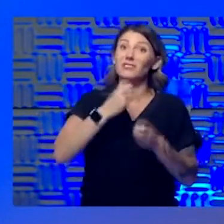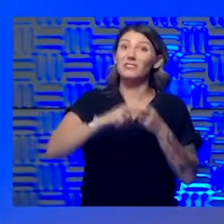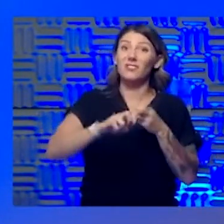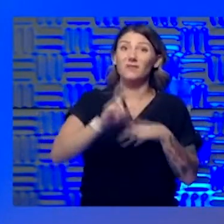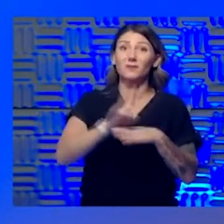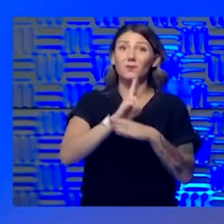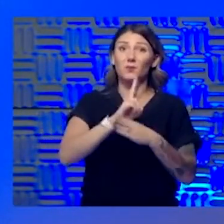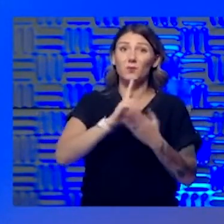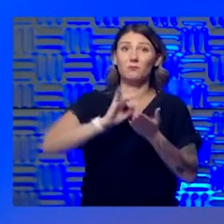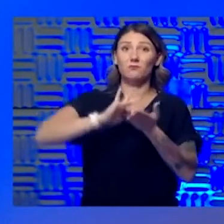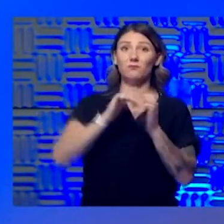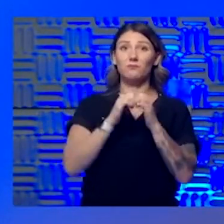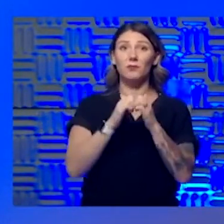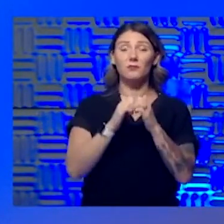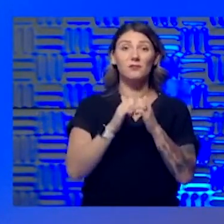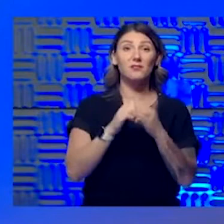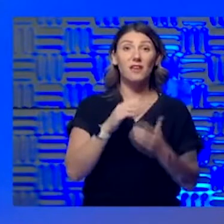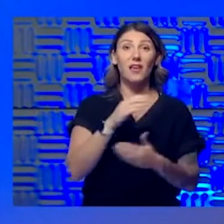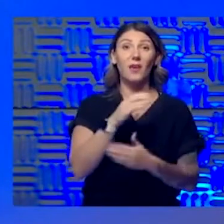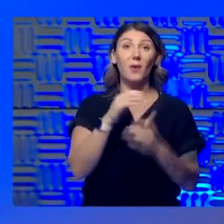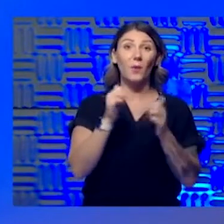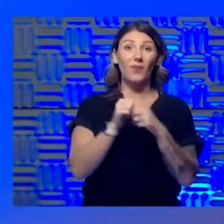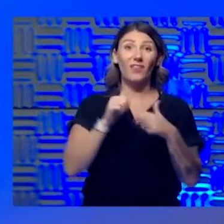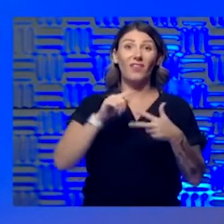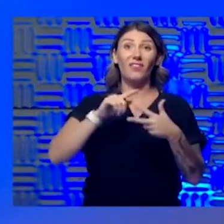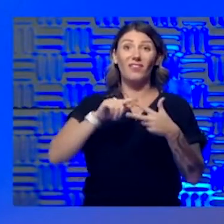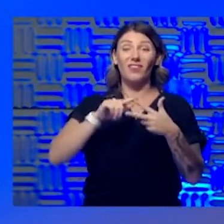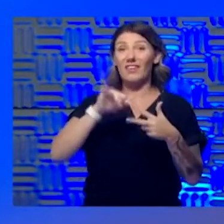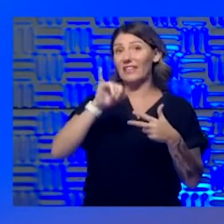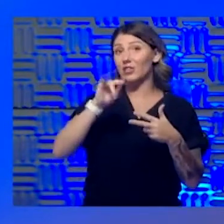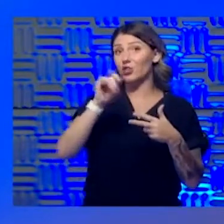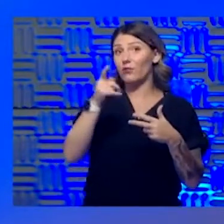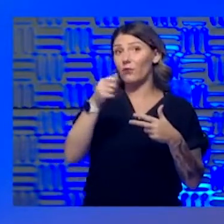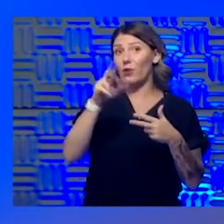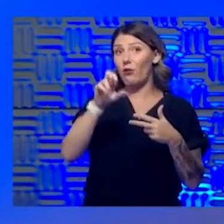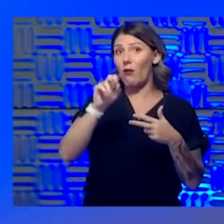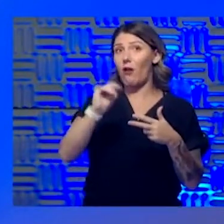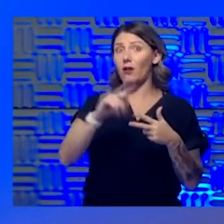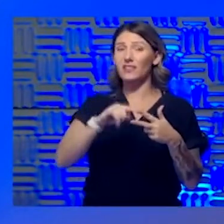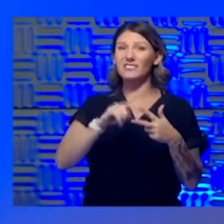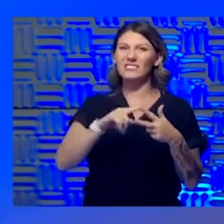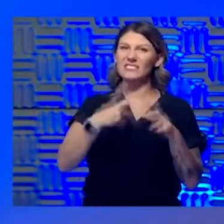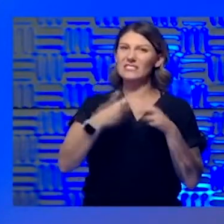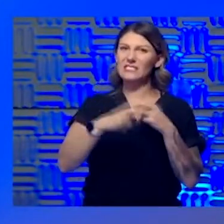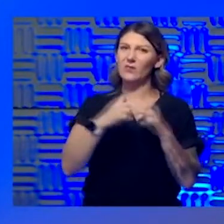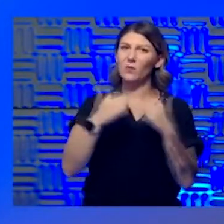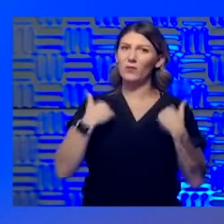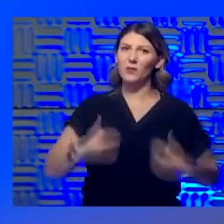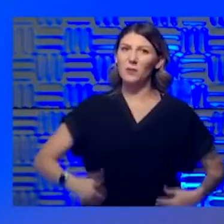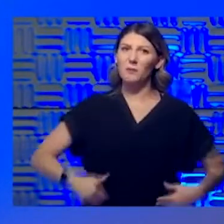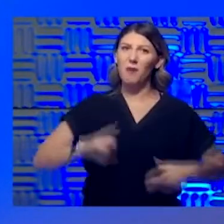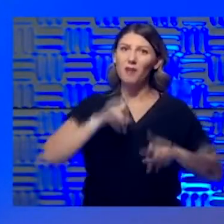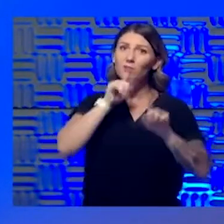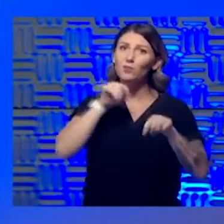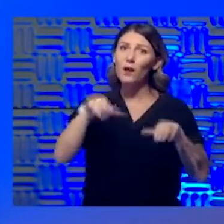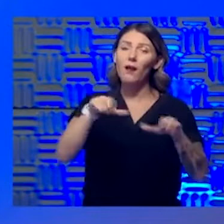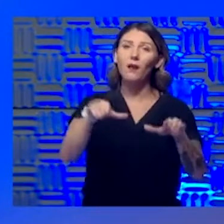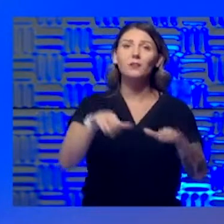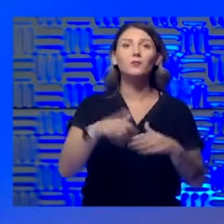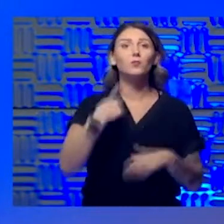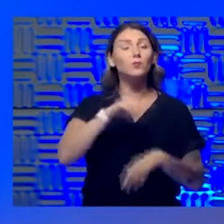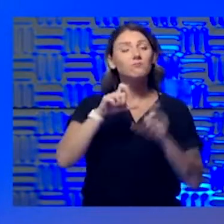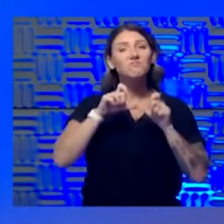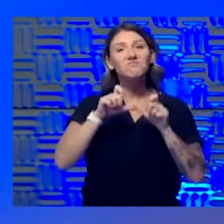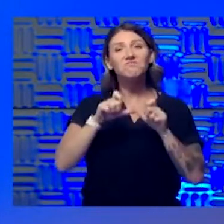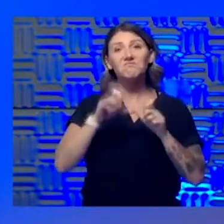well, because even the interferons is hard on the body when you do give it. So we are continuing to look at that.